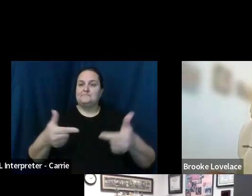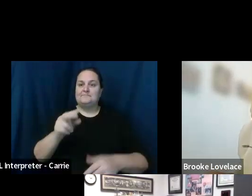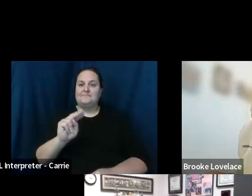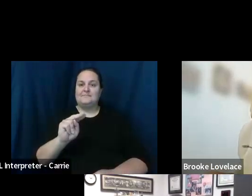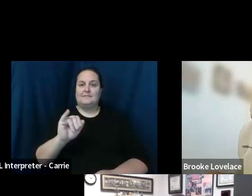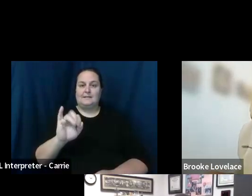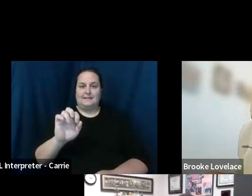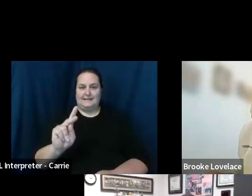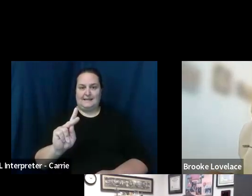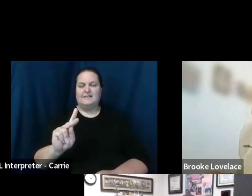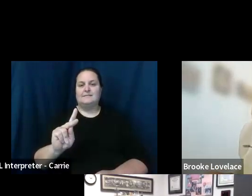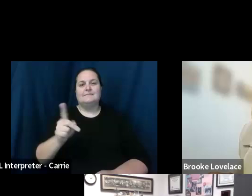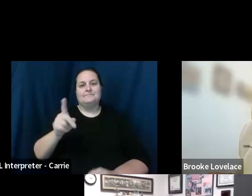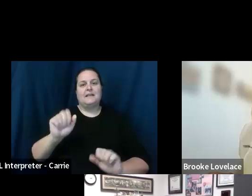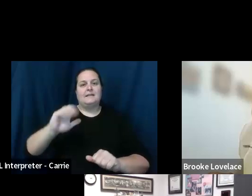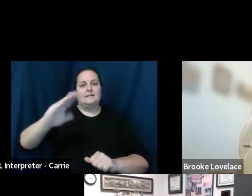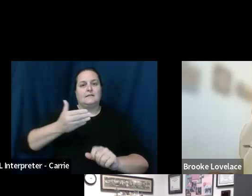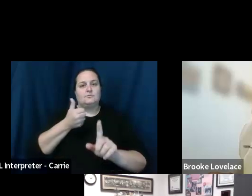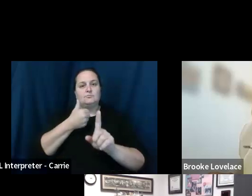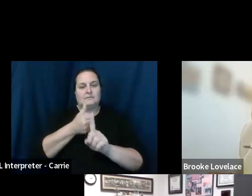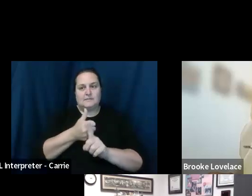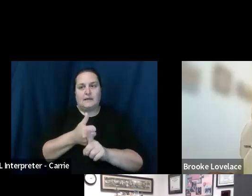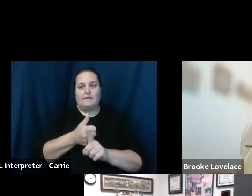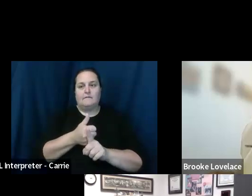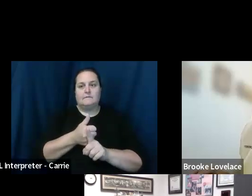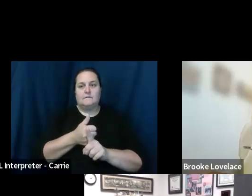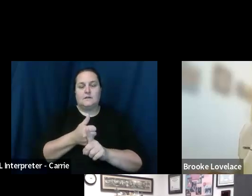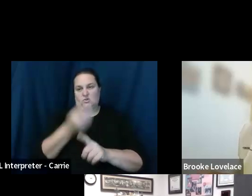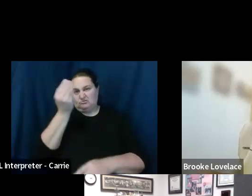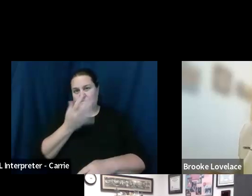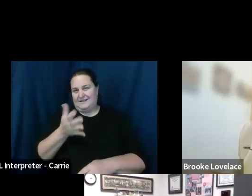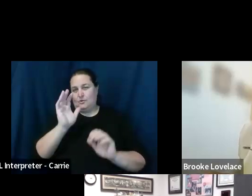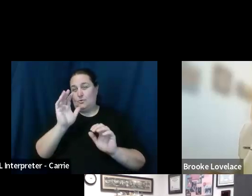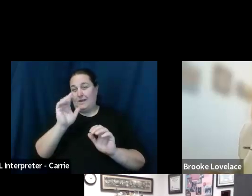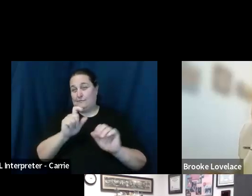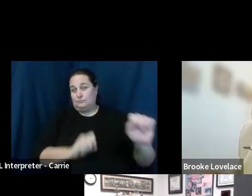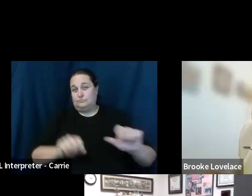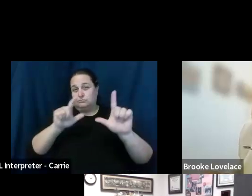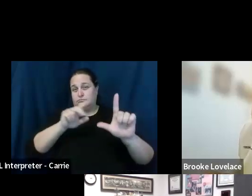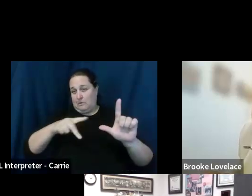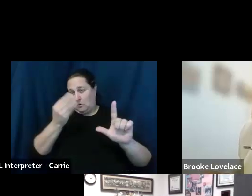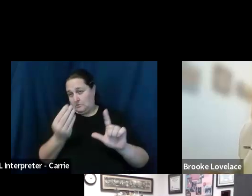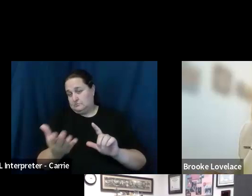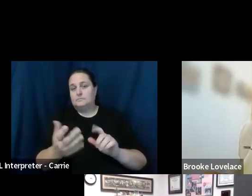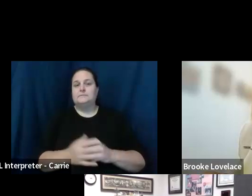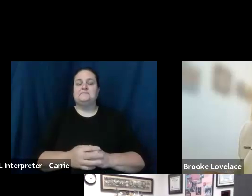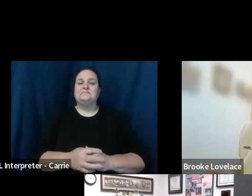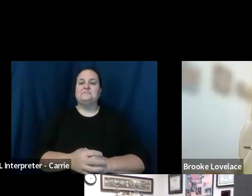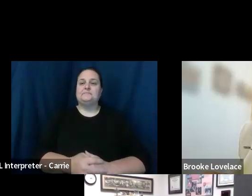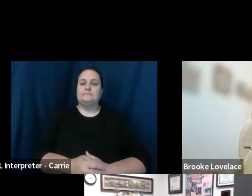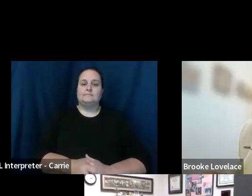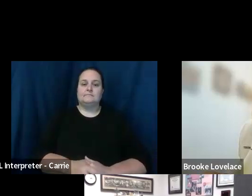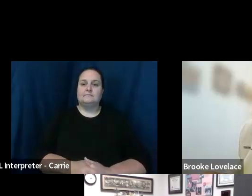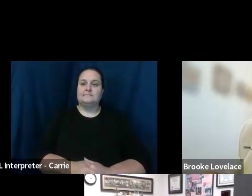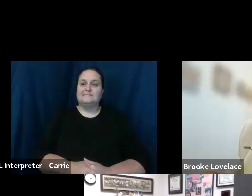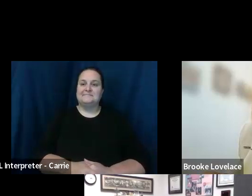Mhm. will introduce himself and he'll Nick, your PowerPoint isn't up, just so you know that too. But we'll Yep. get started here.